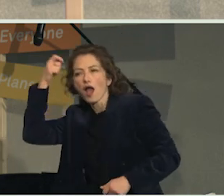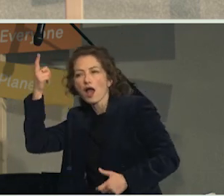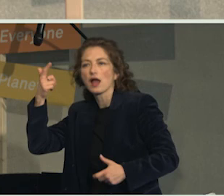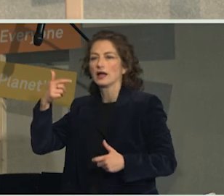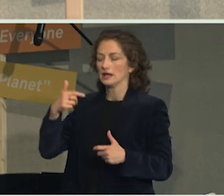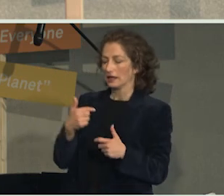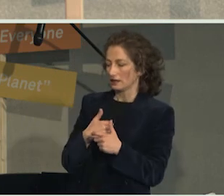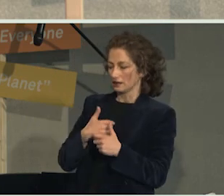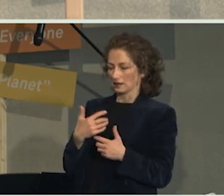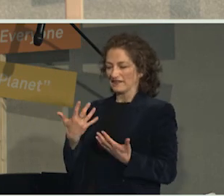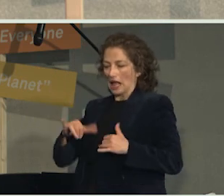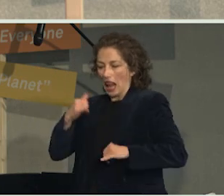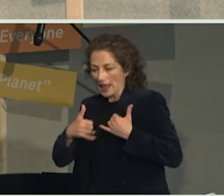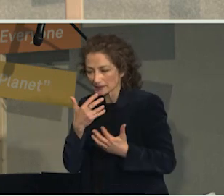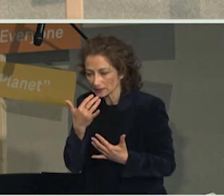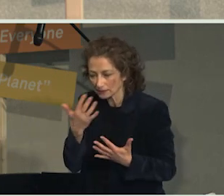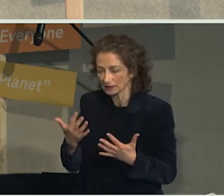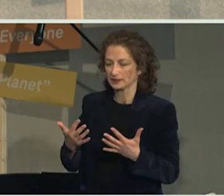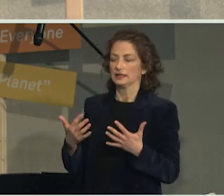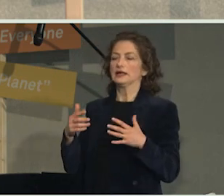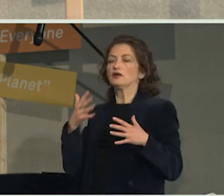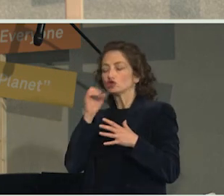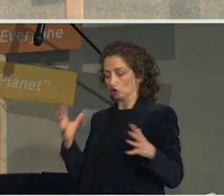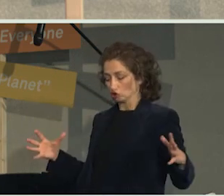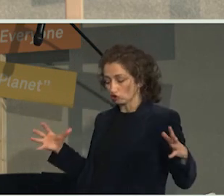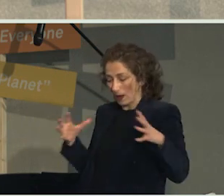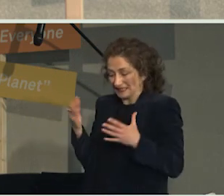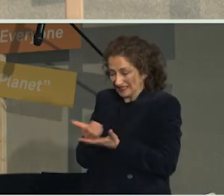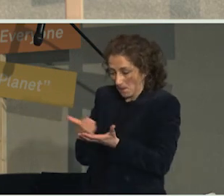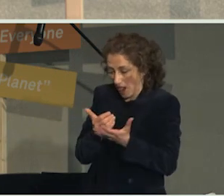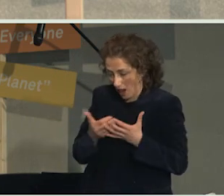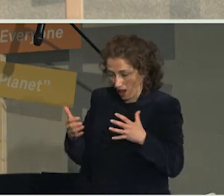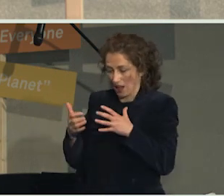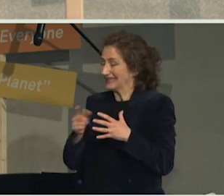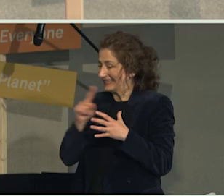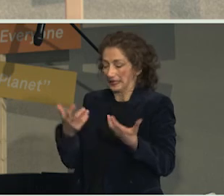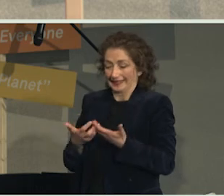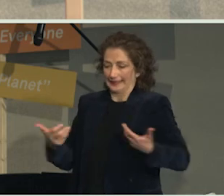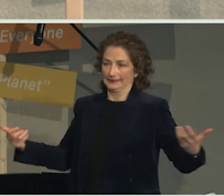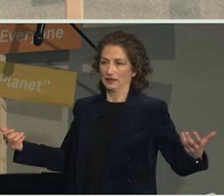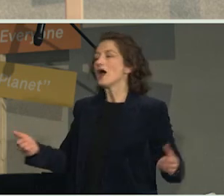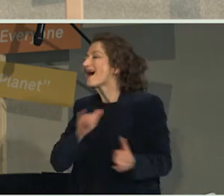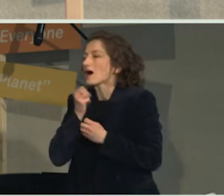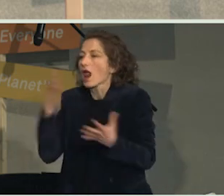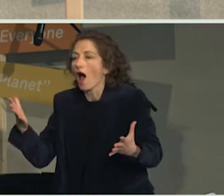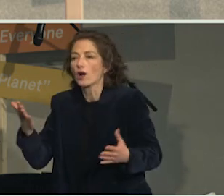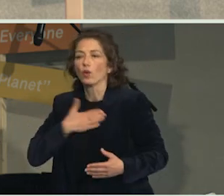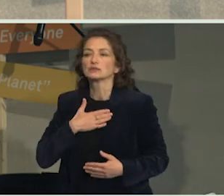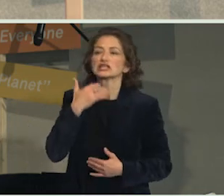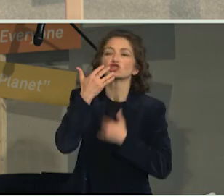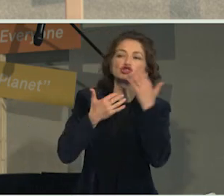forward rather than something that drives them apart. We have to tell different stories,